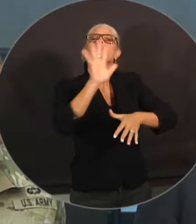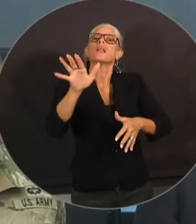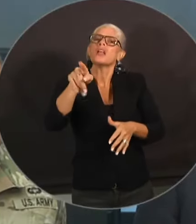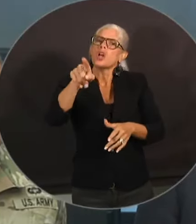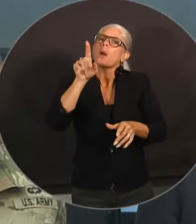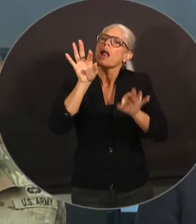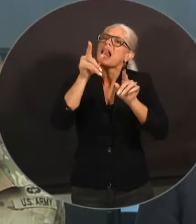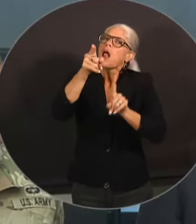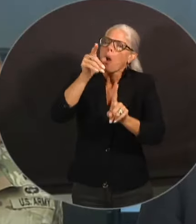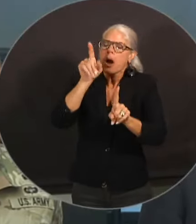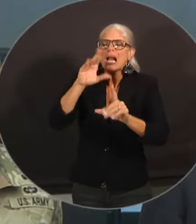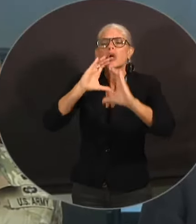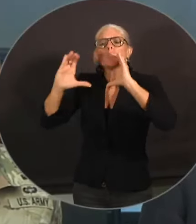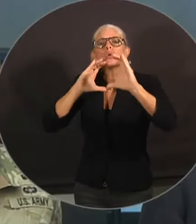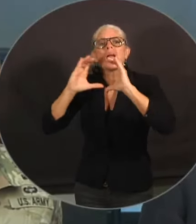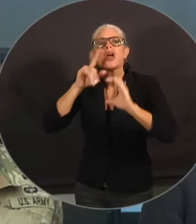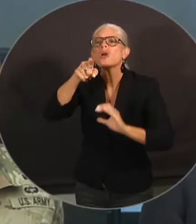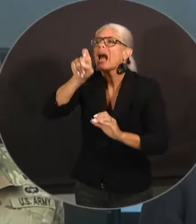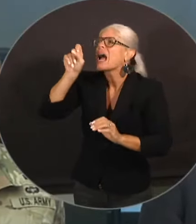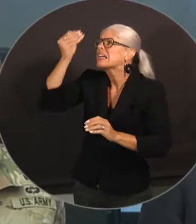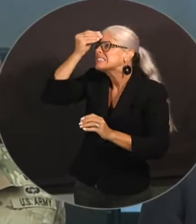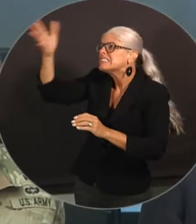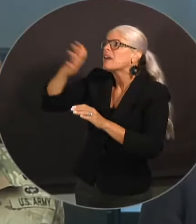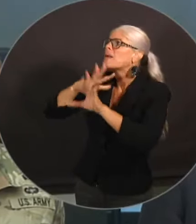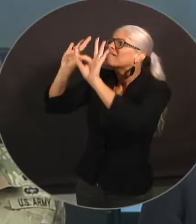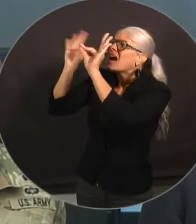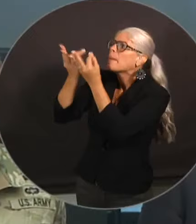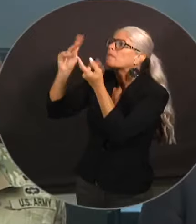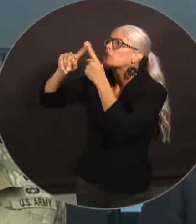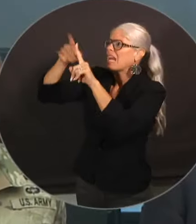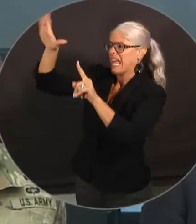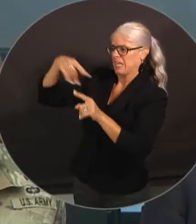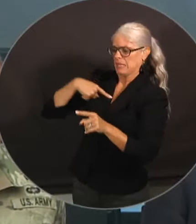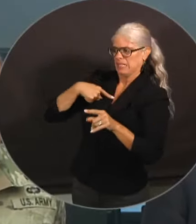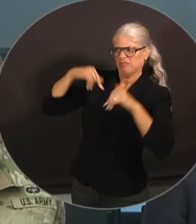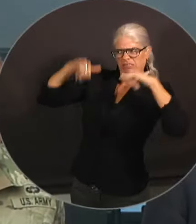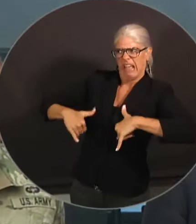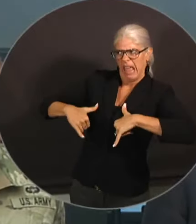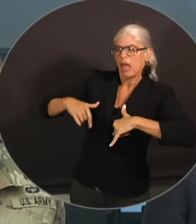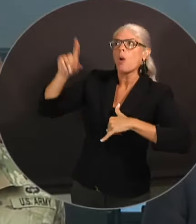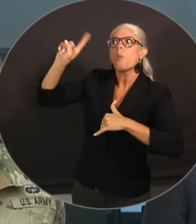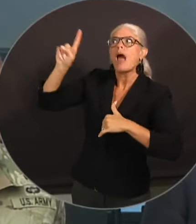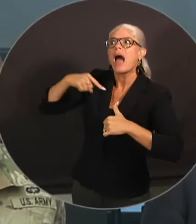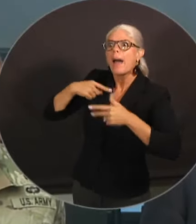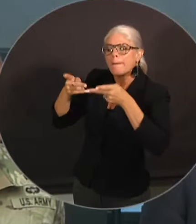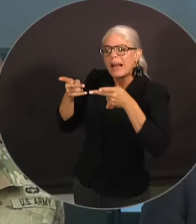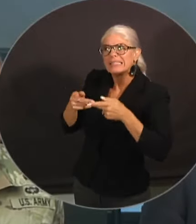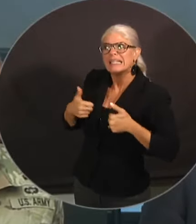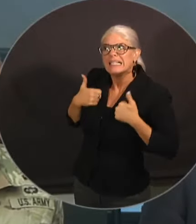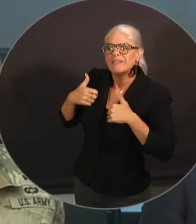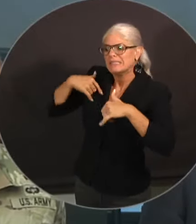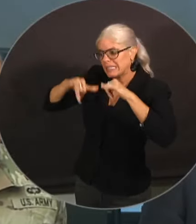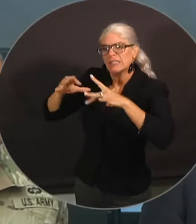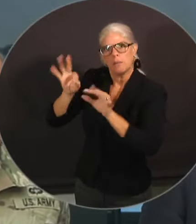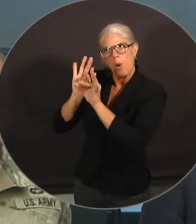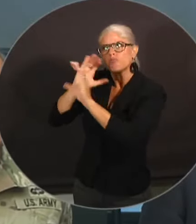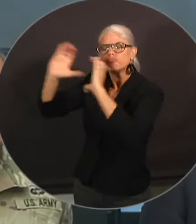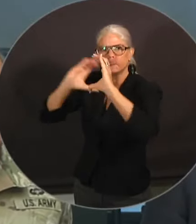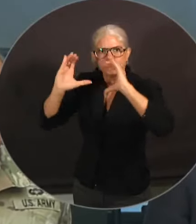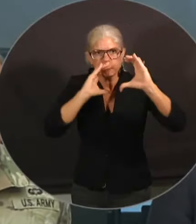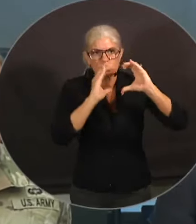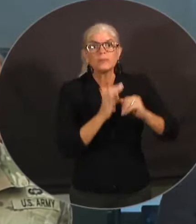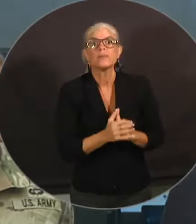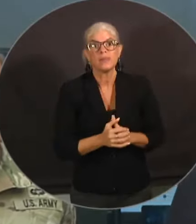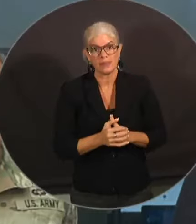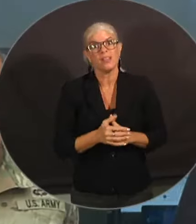place. That way there's some type of check and balance there so that we know that you did not evacuate. Again, we don't want you to